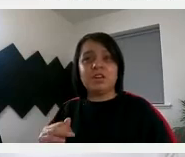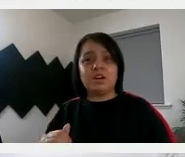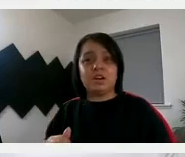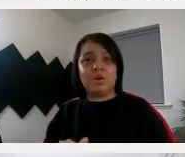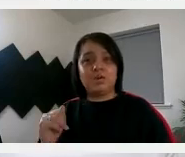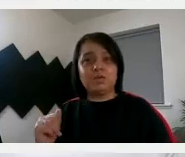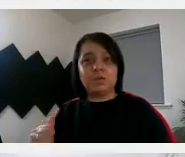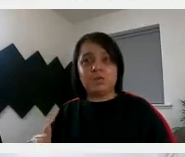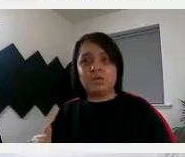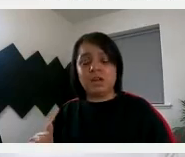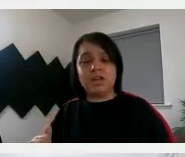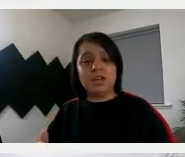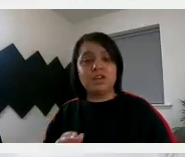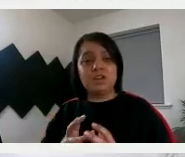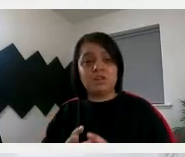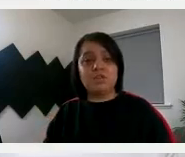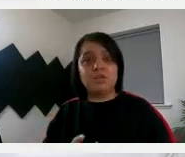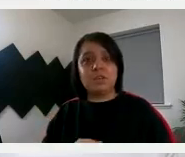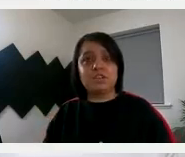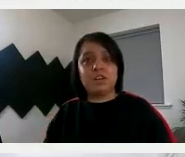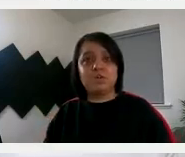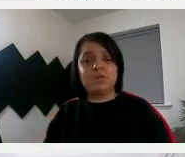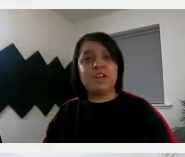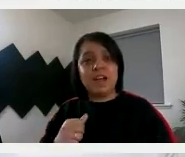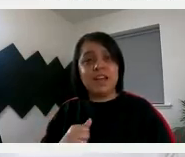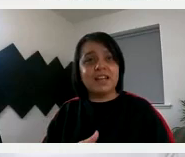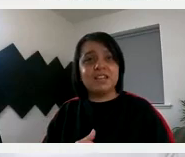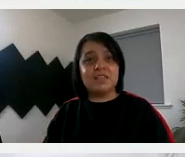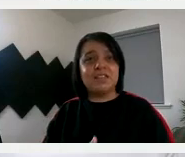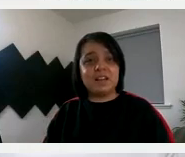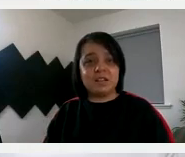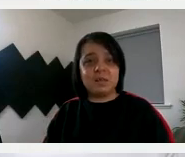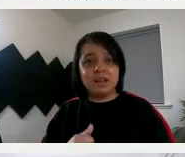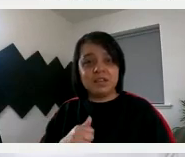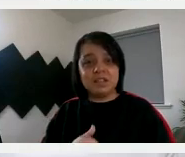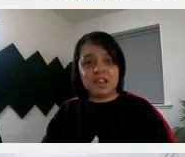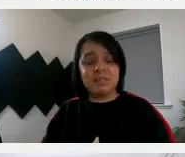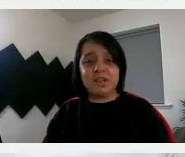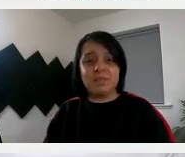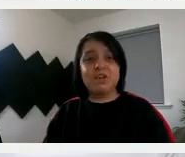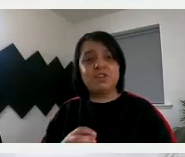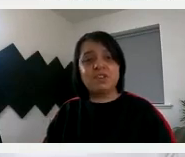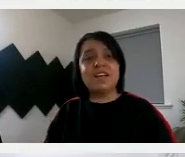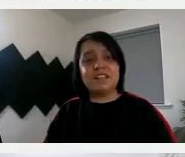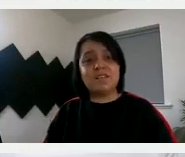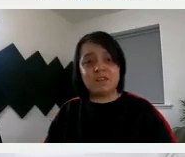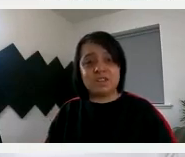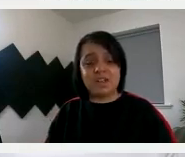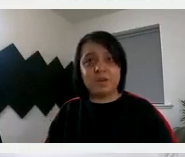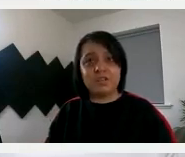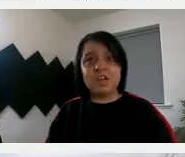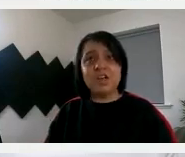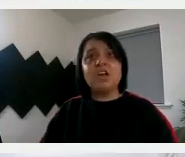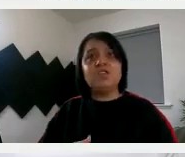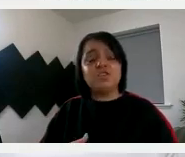Scotland, Wales or England, use British Sign Language, and 87,000 deaf people use it as their first